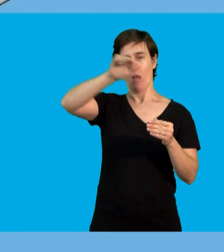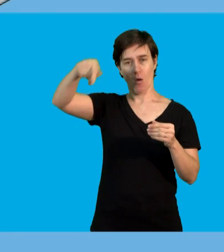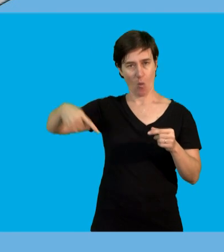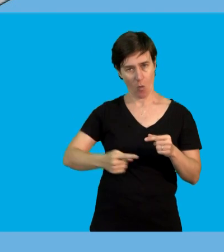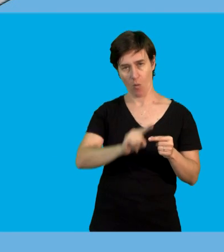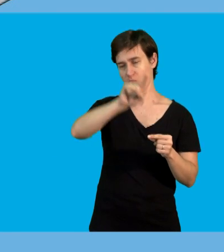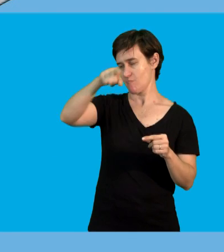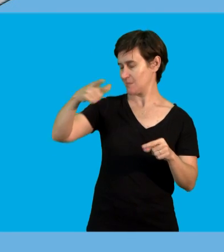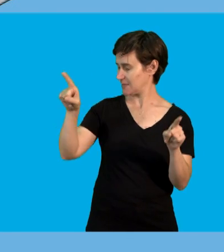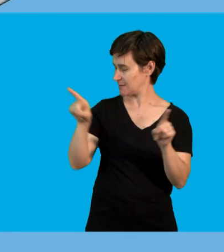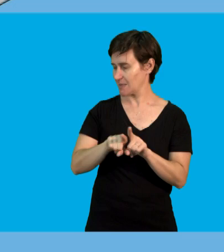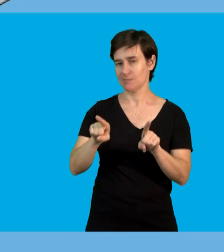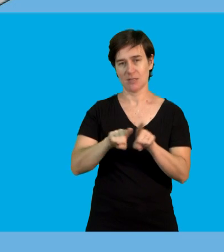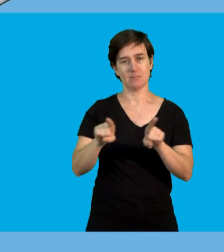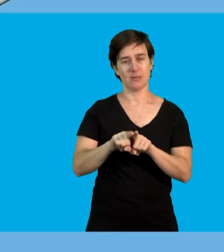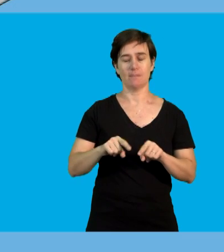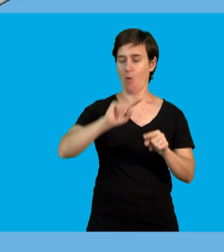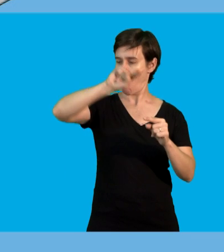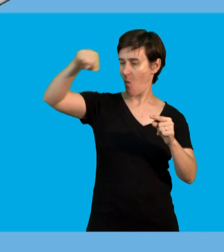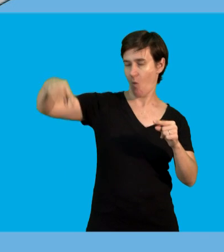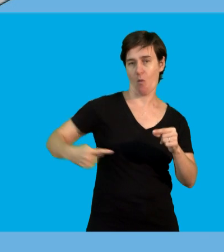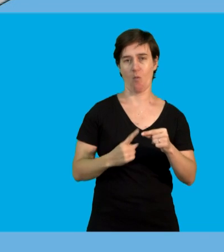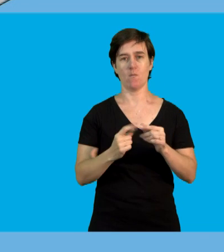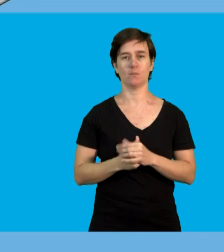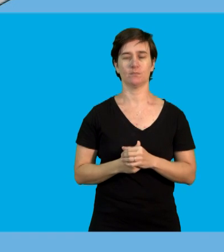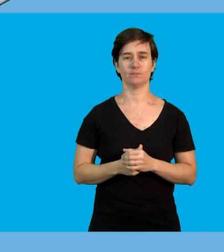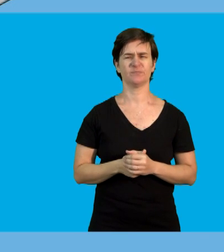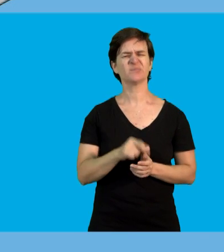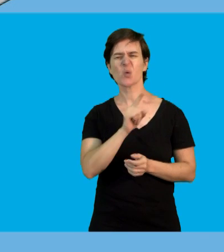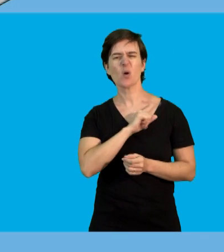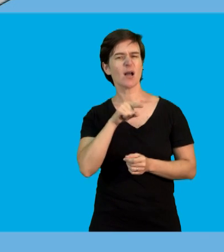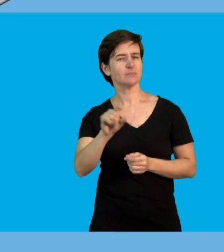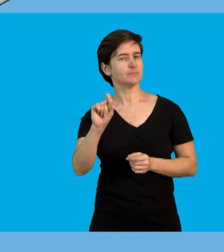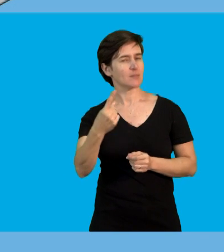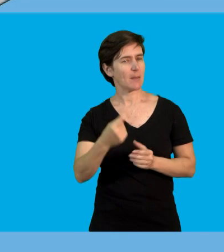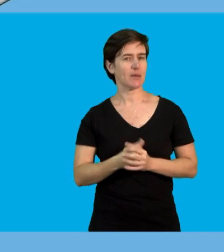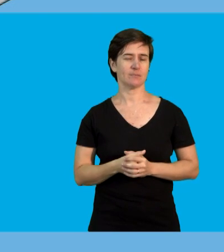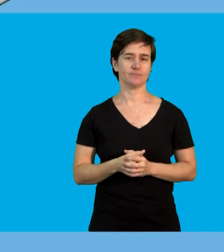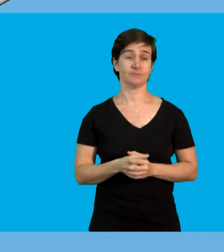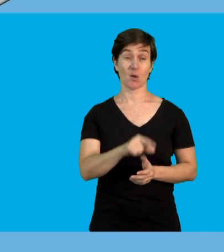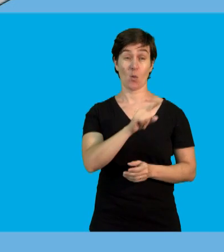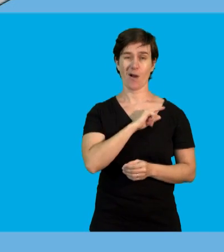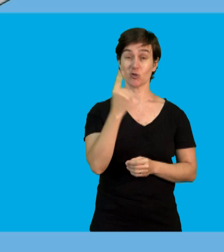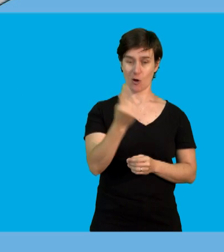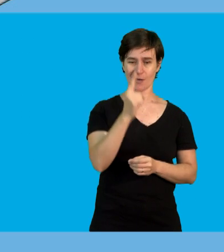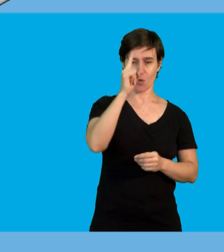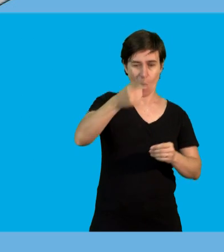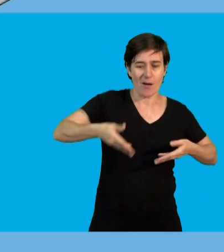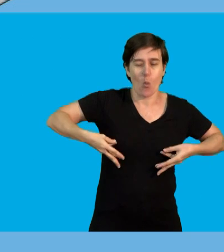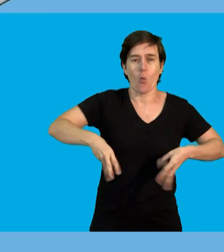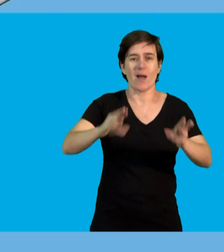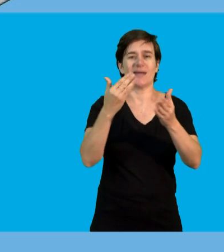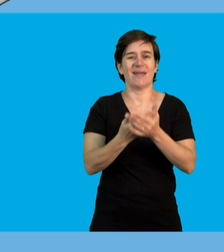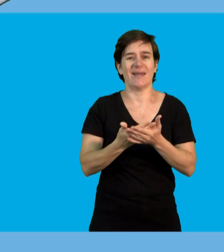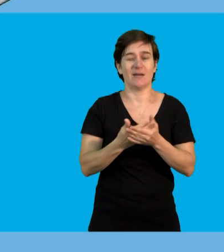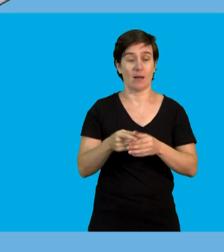at the same strength everywhere in a series circuit. Why does that happen? Because there is only one pathway for